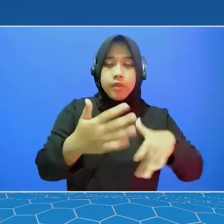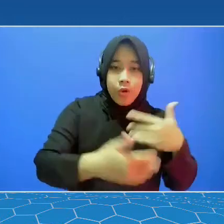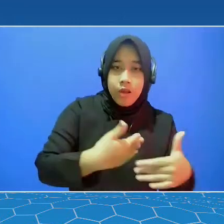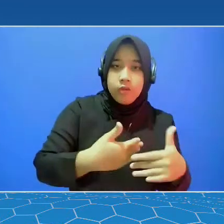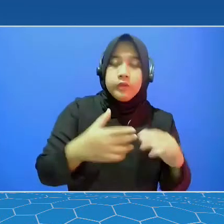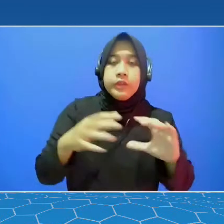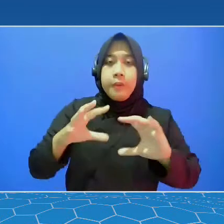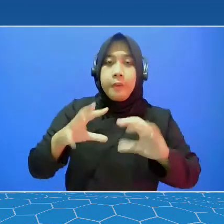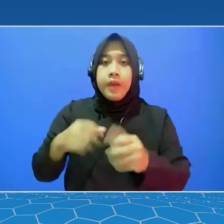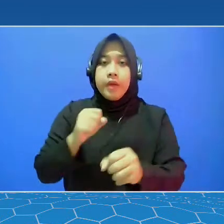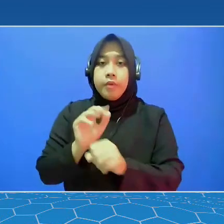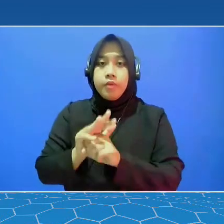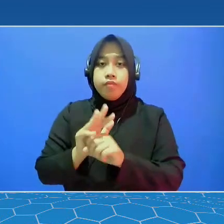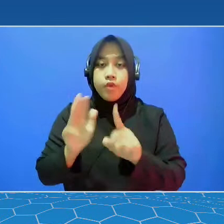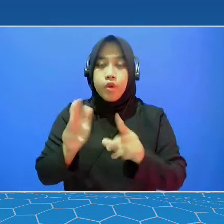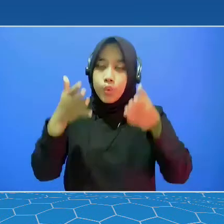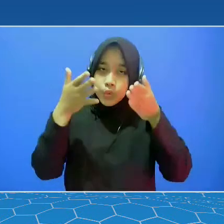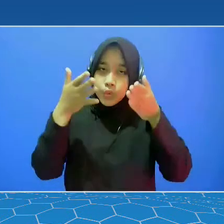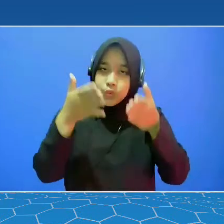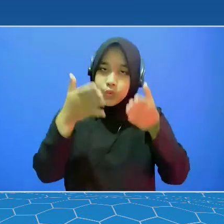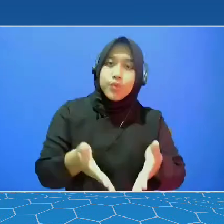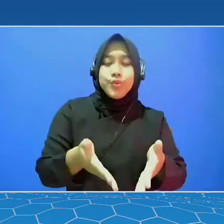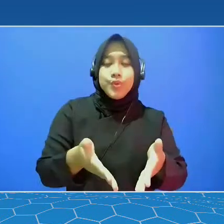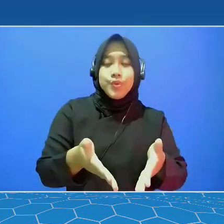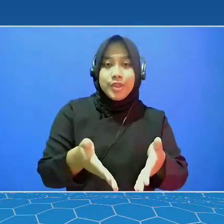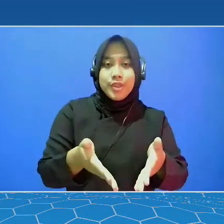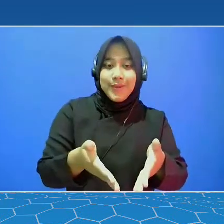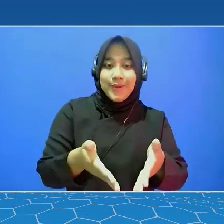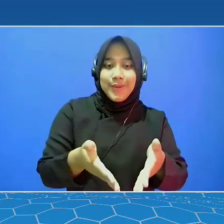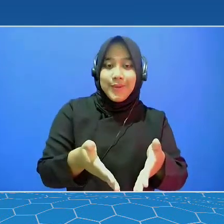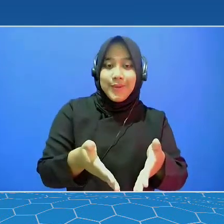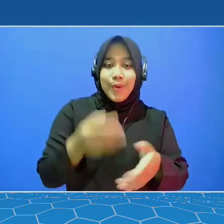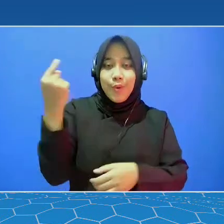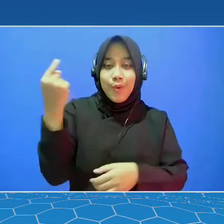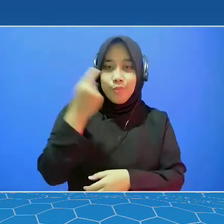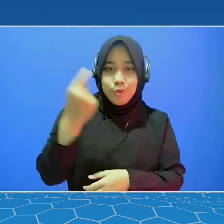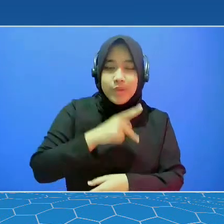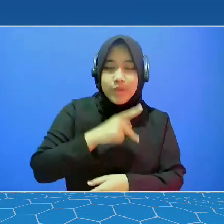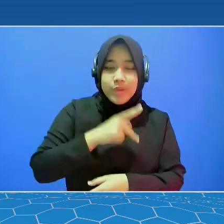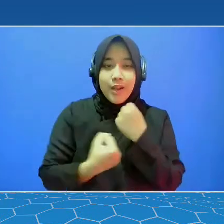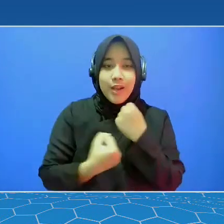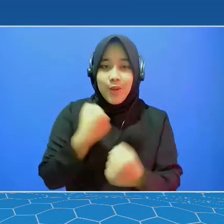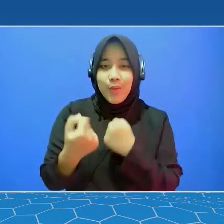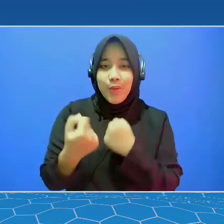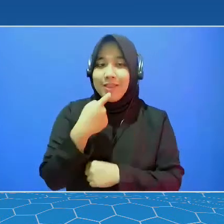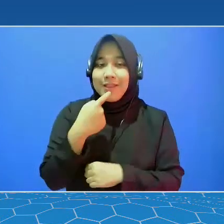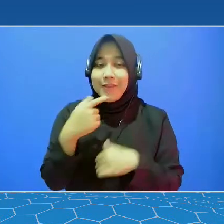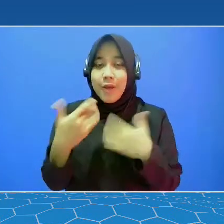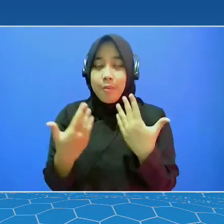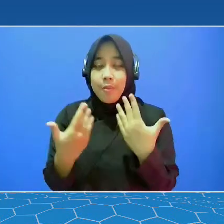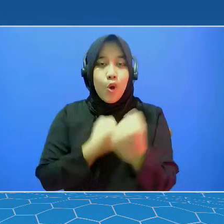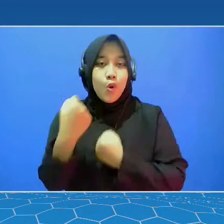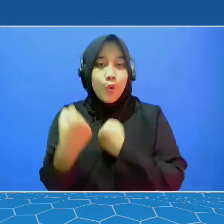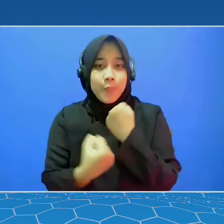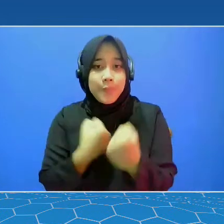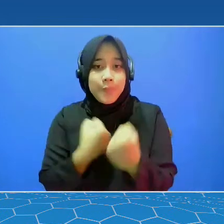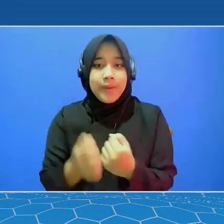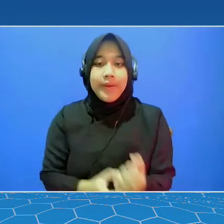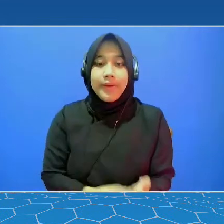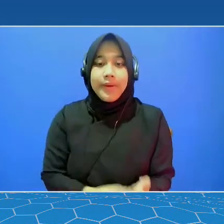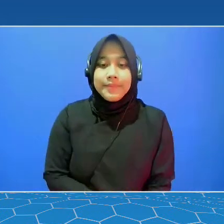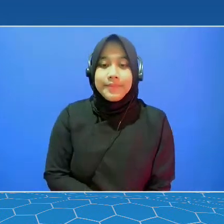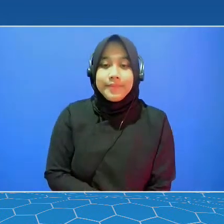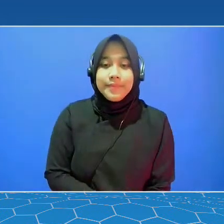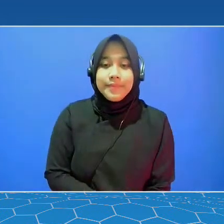especially maybe in a generally what we can do as of effort in the Mandaya Royal Hospital Puri, and